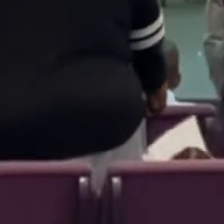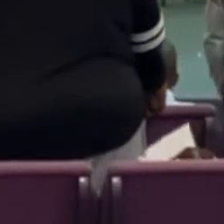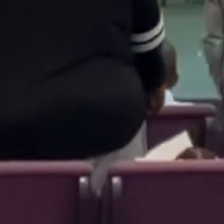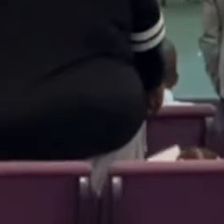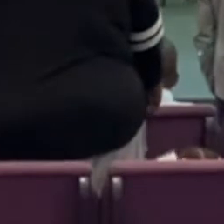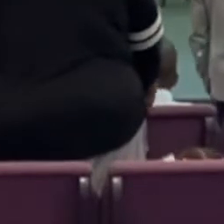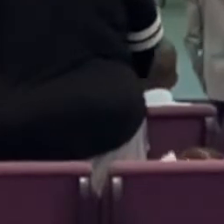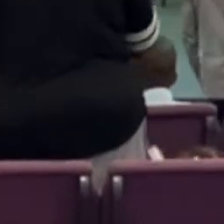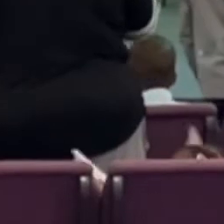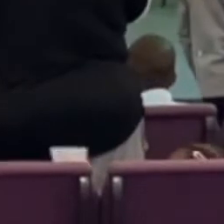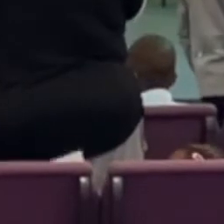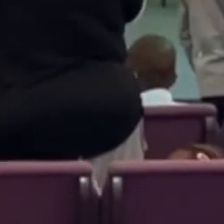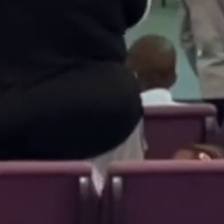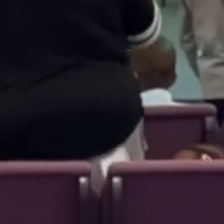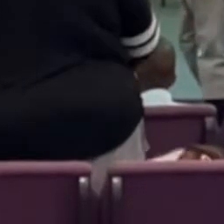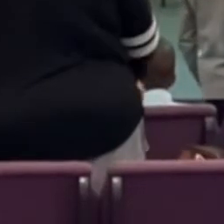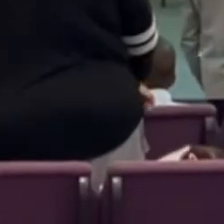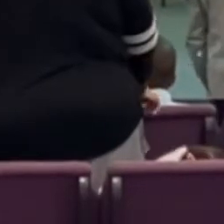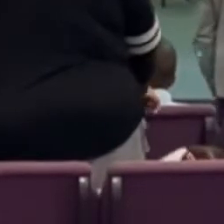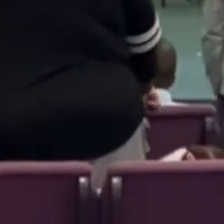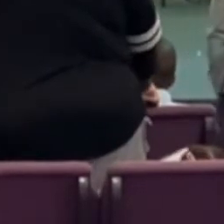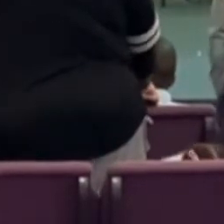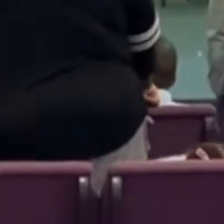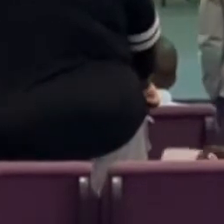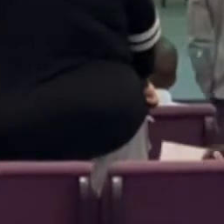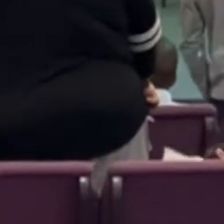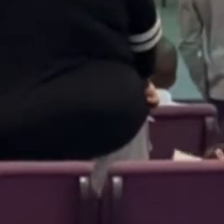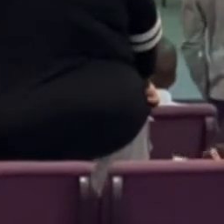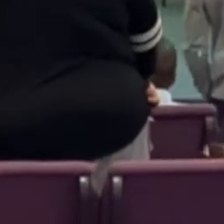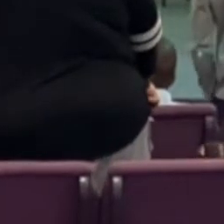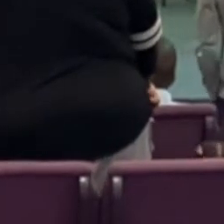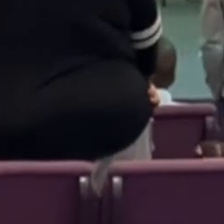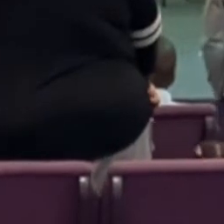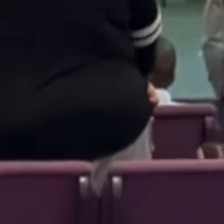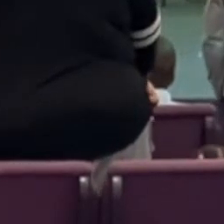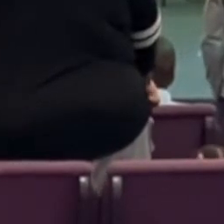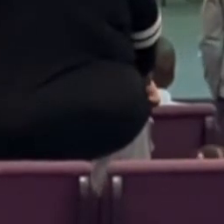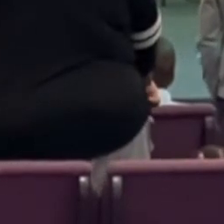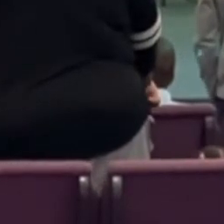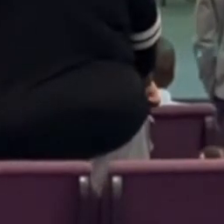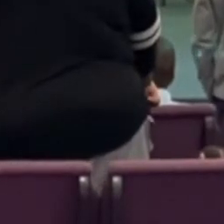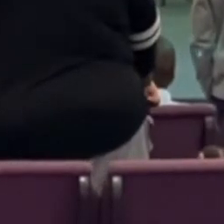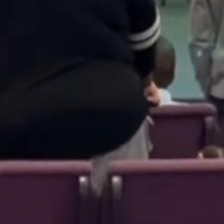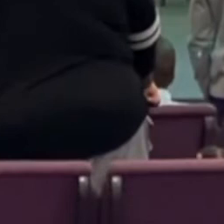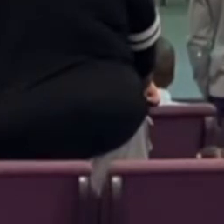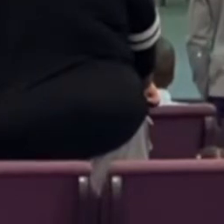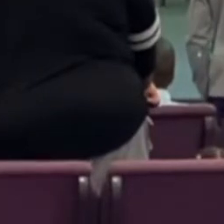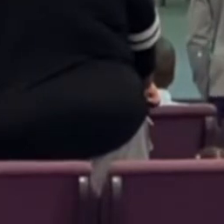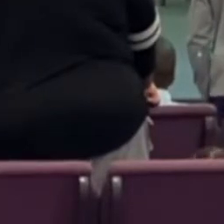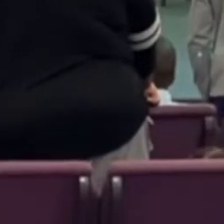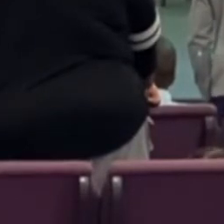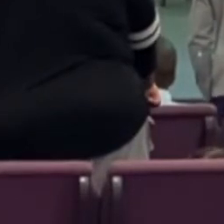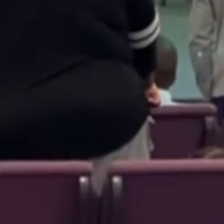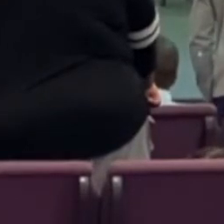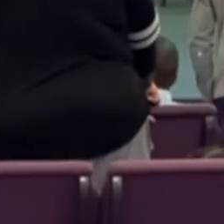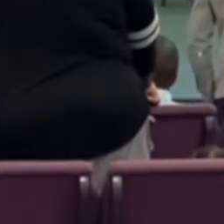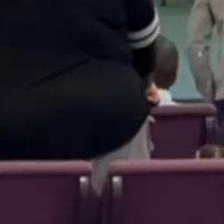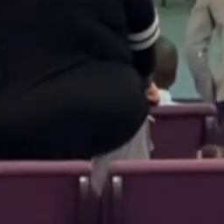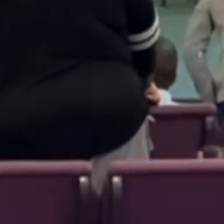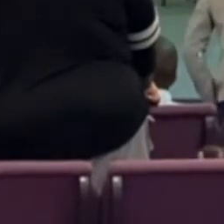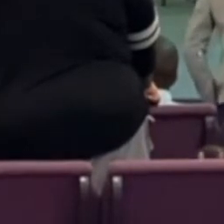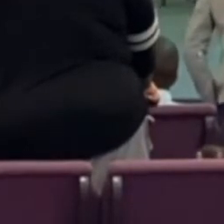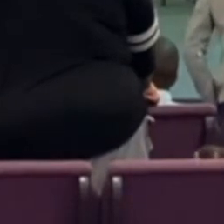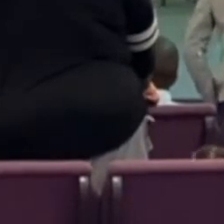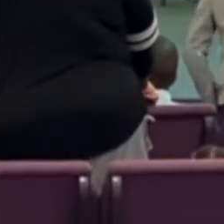We have someone that the Lord has given revelation of Jesus' name baptism.